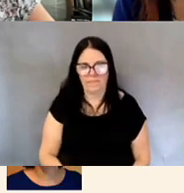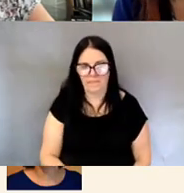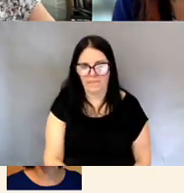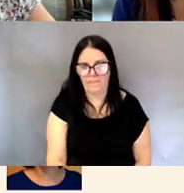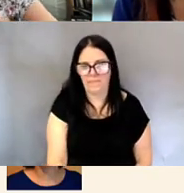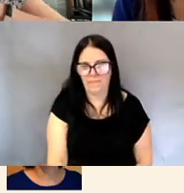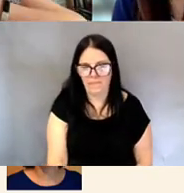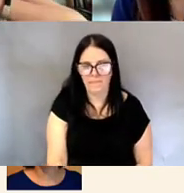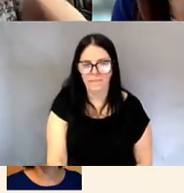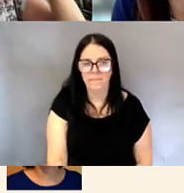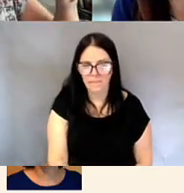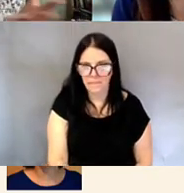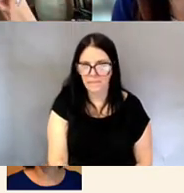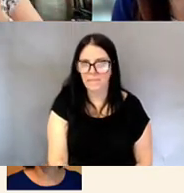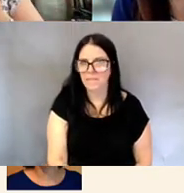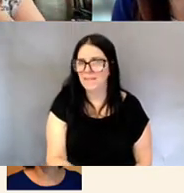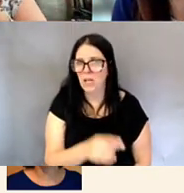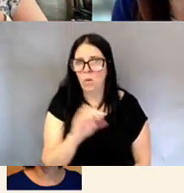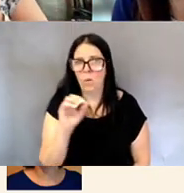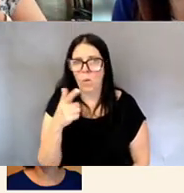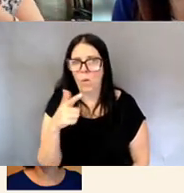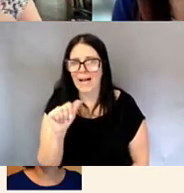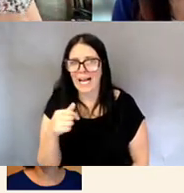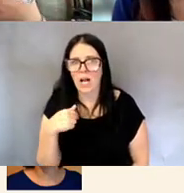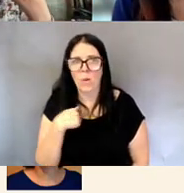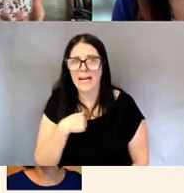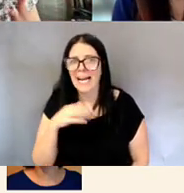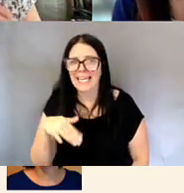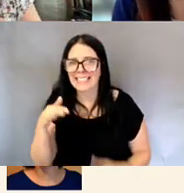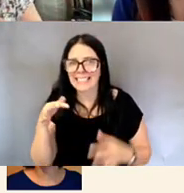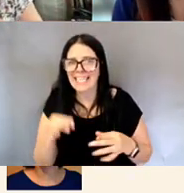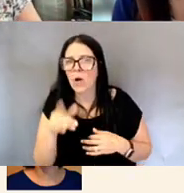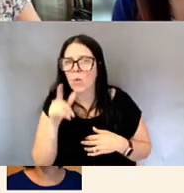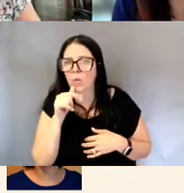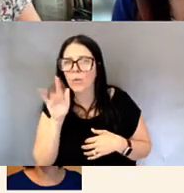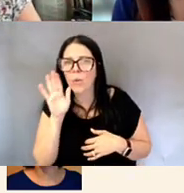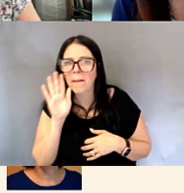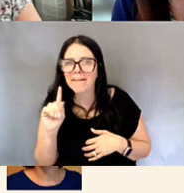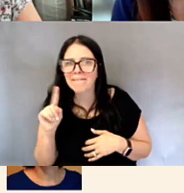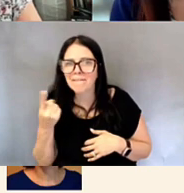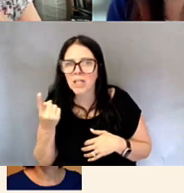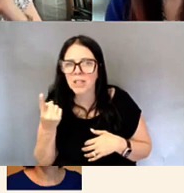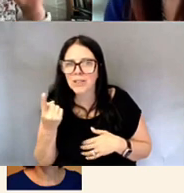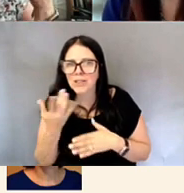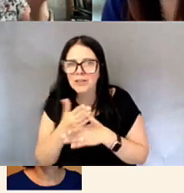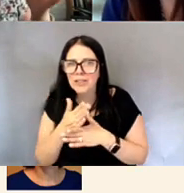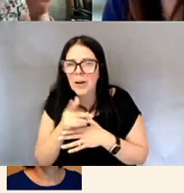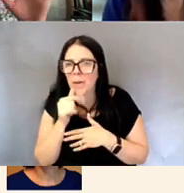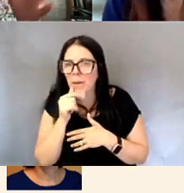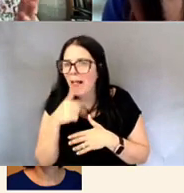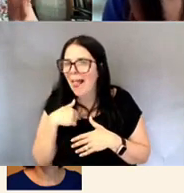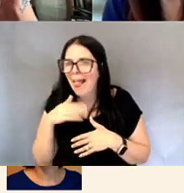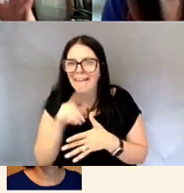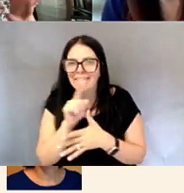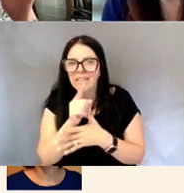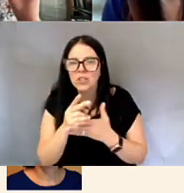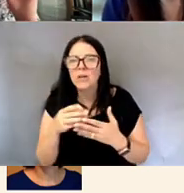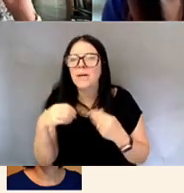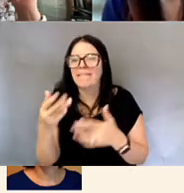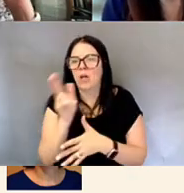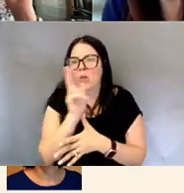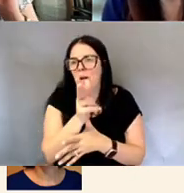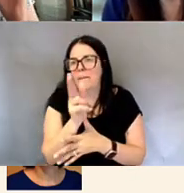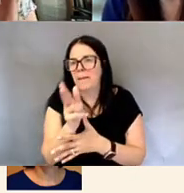Here we go. Olga, we didn't discuss who's going to go first when we invite the working group members to share. We are allocated around 3 minutes, but